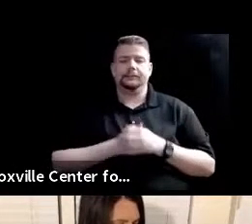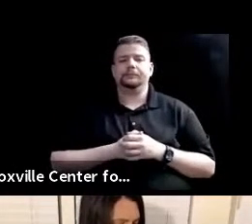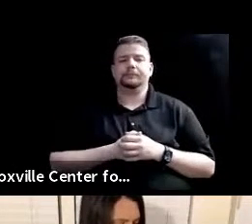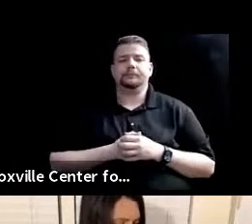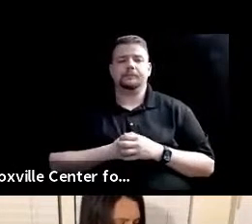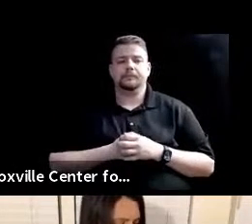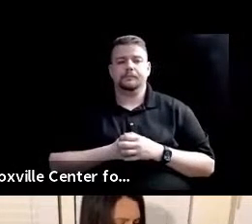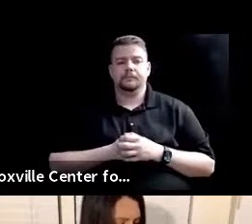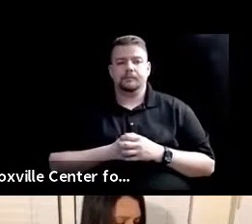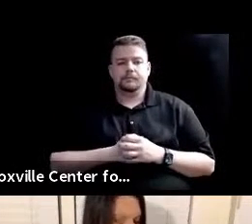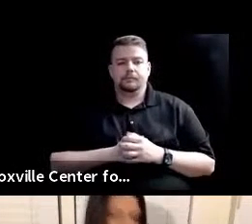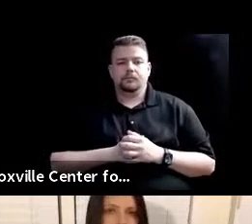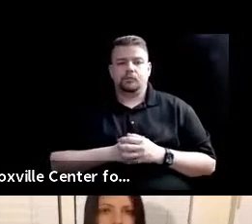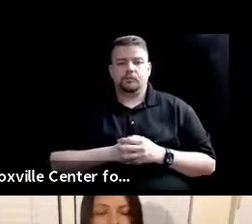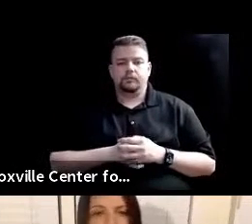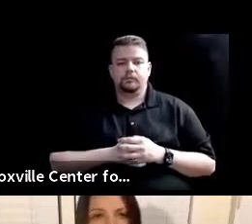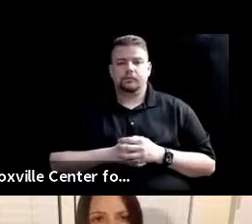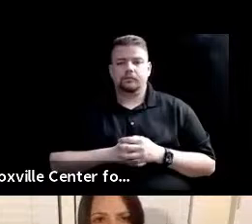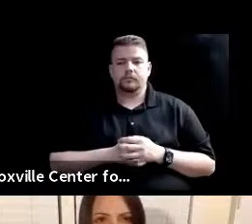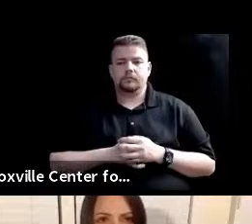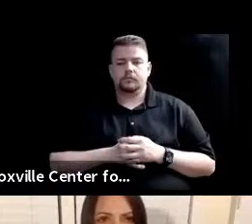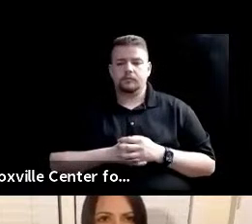me.